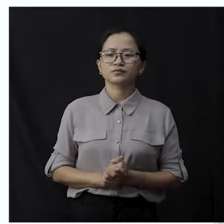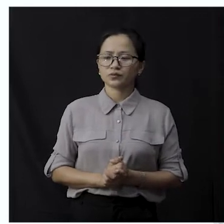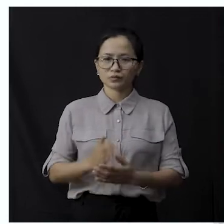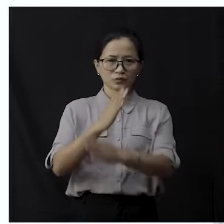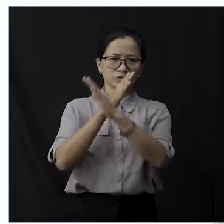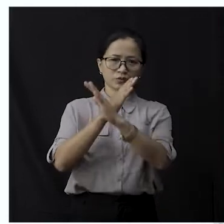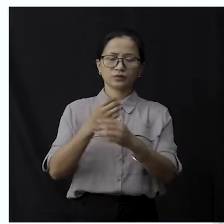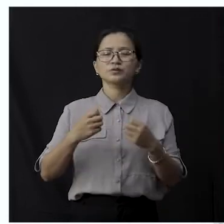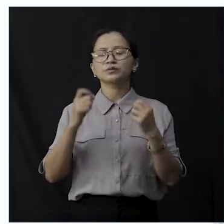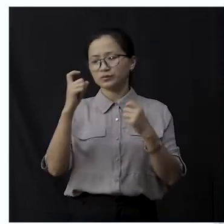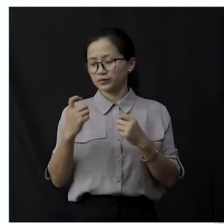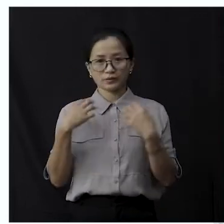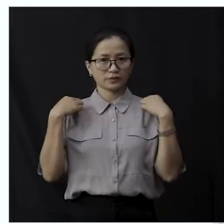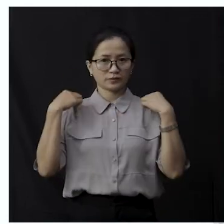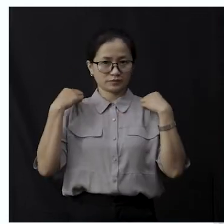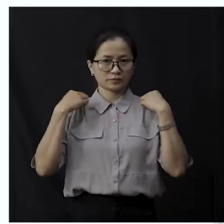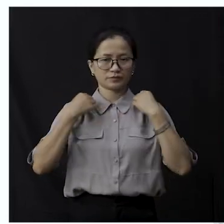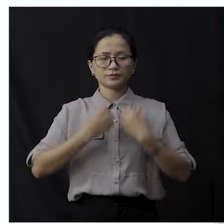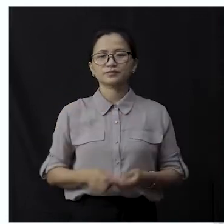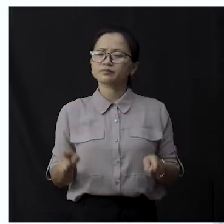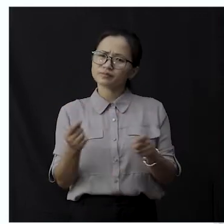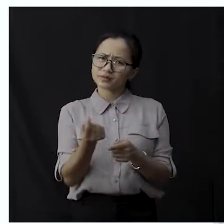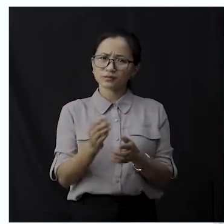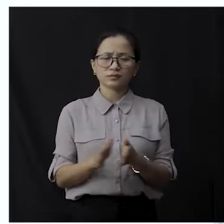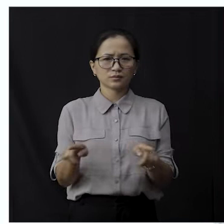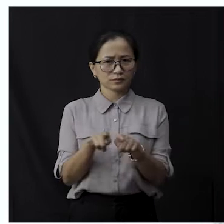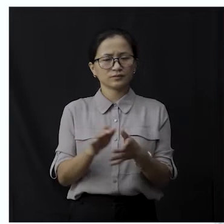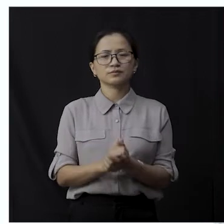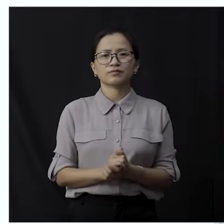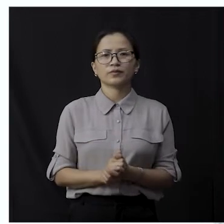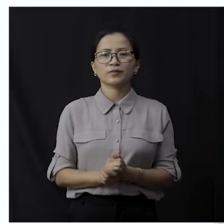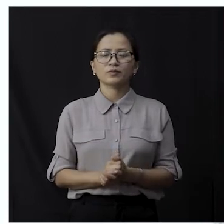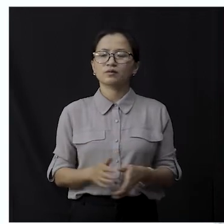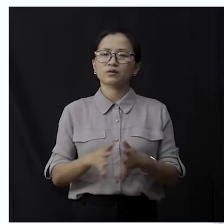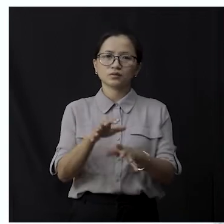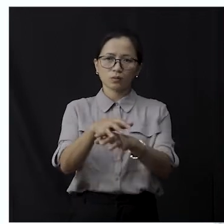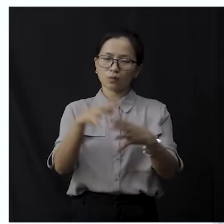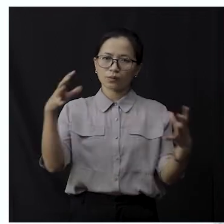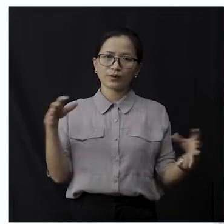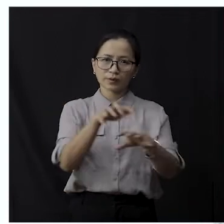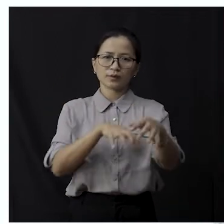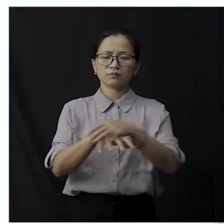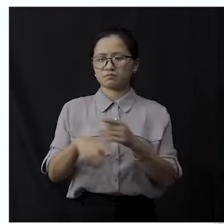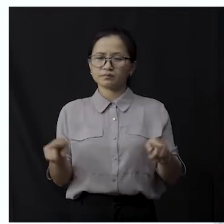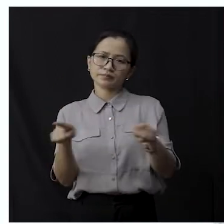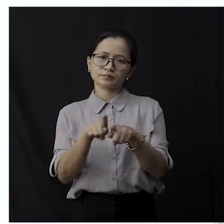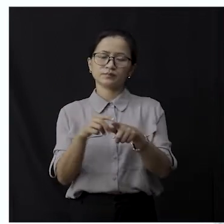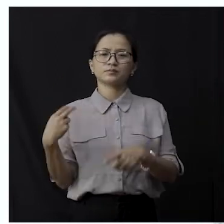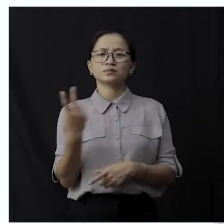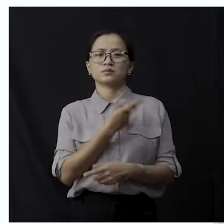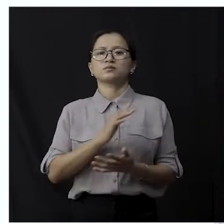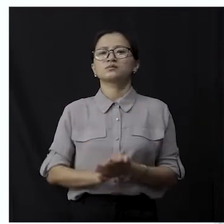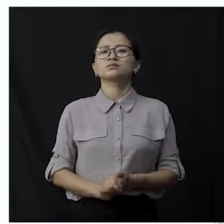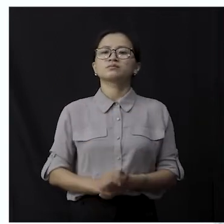need clothes, right? So just like that, the wild animals, students, they are like us. They